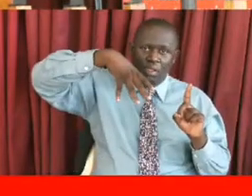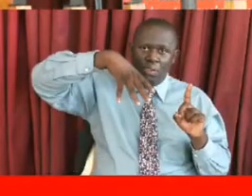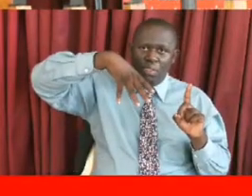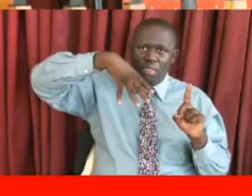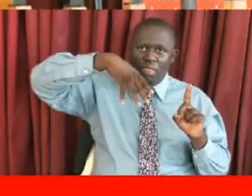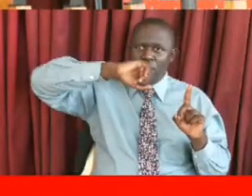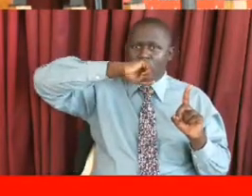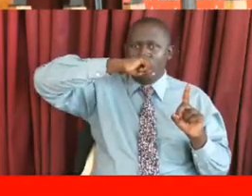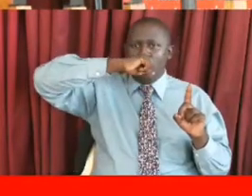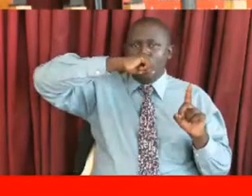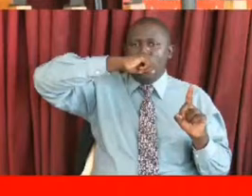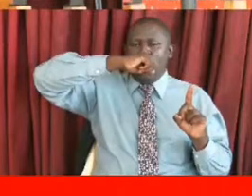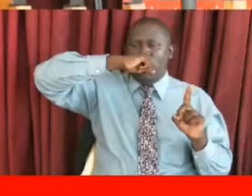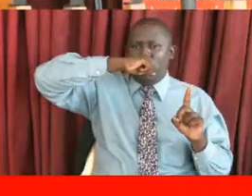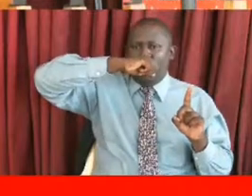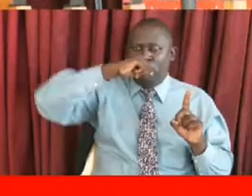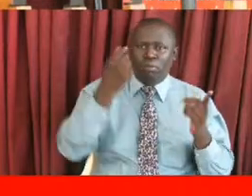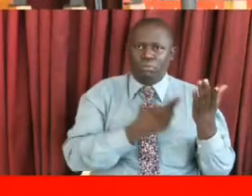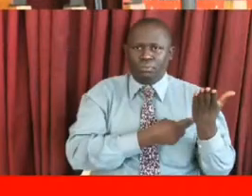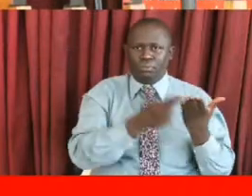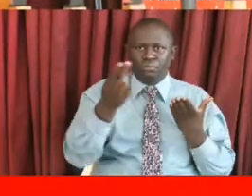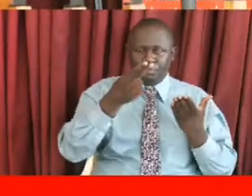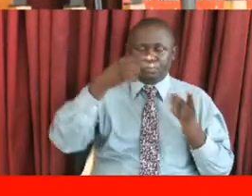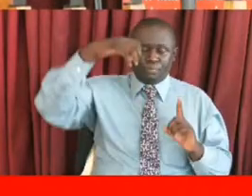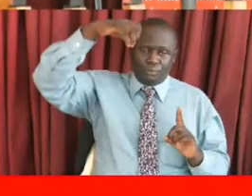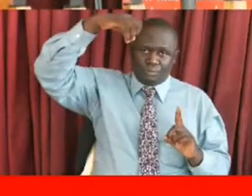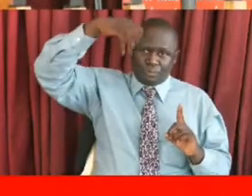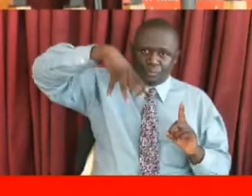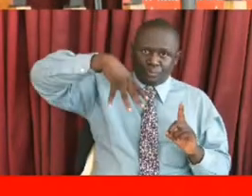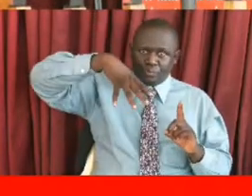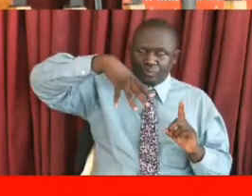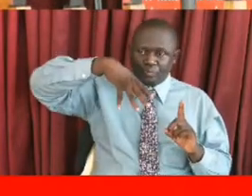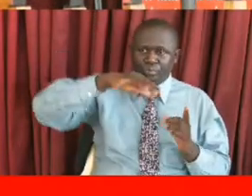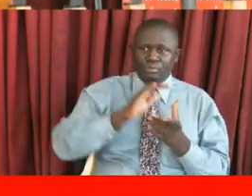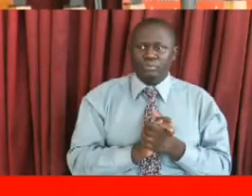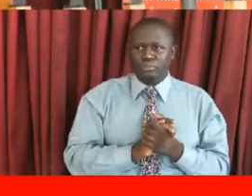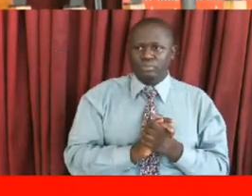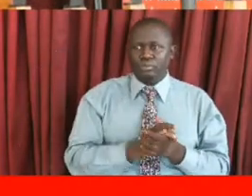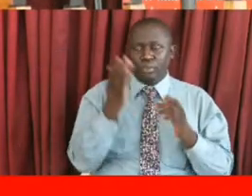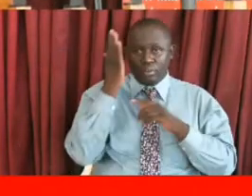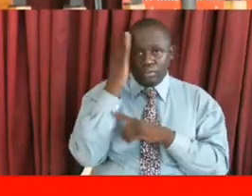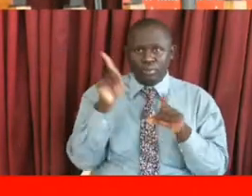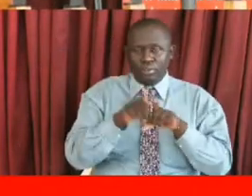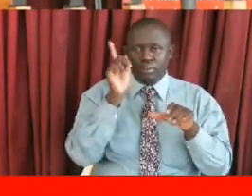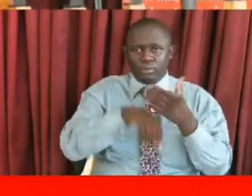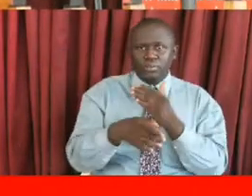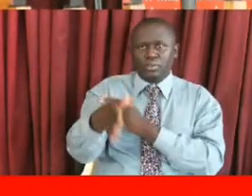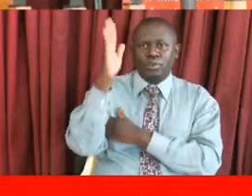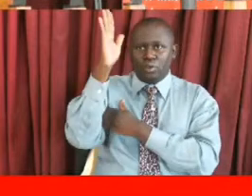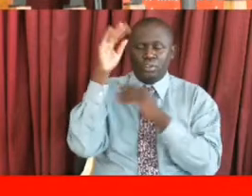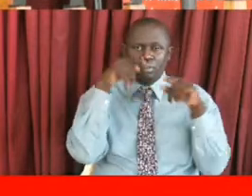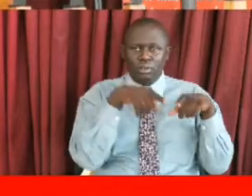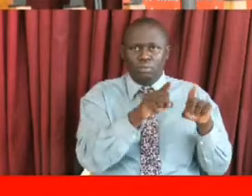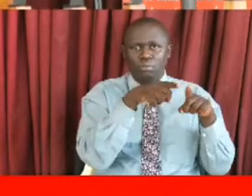being the Divine being called God